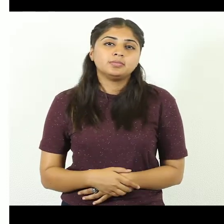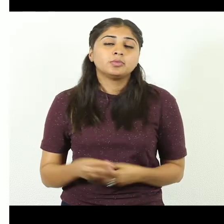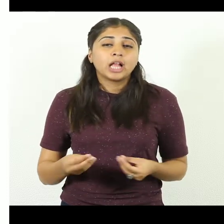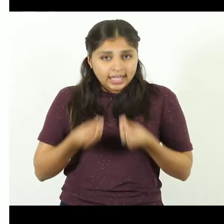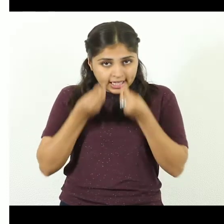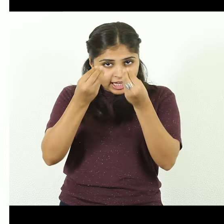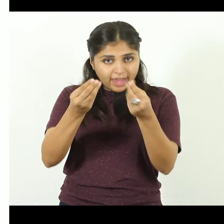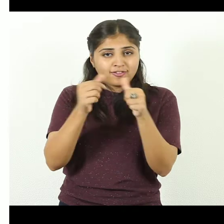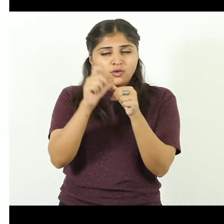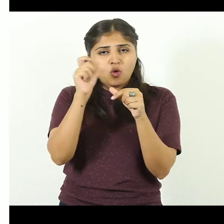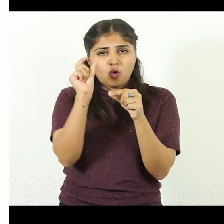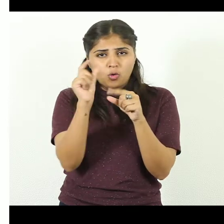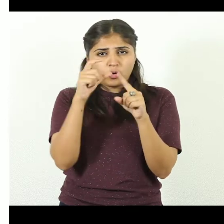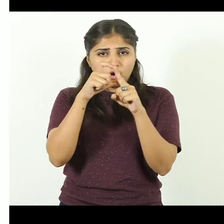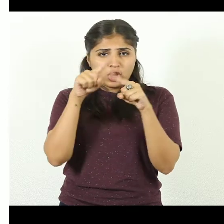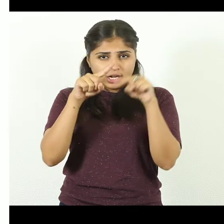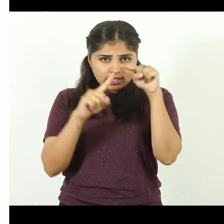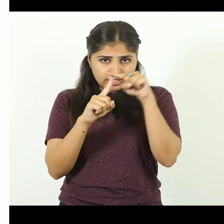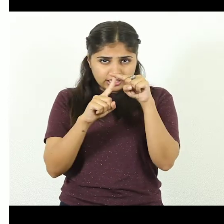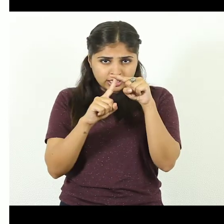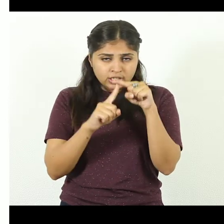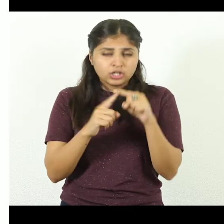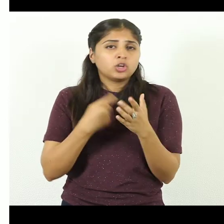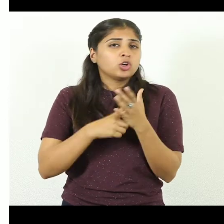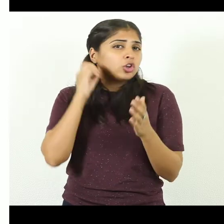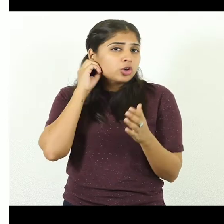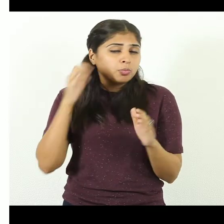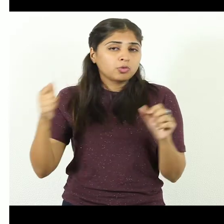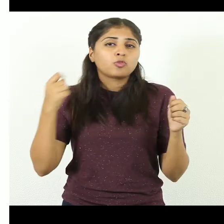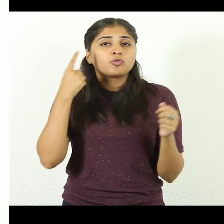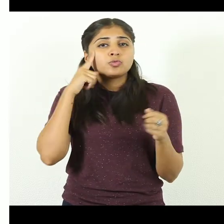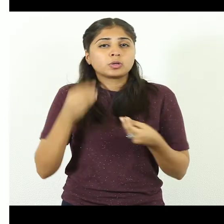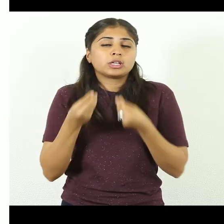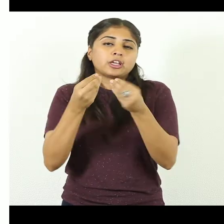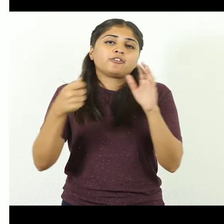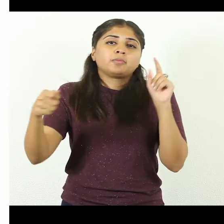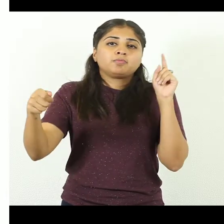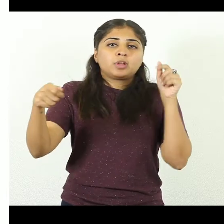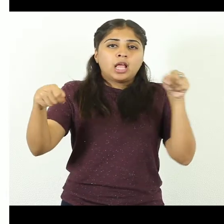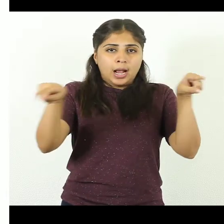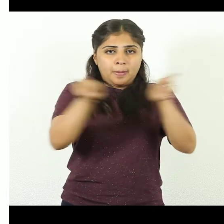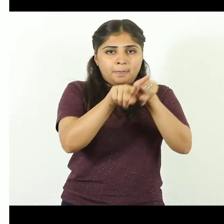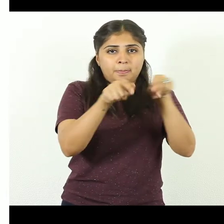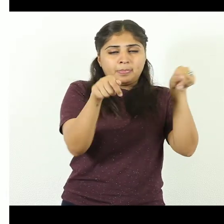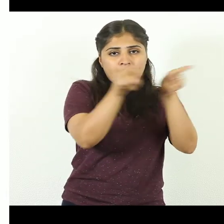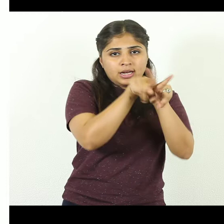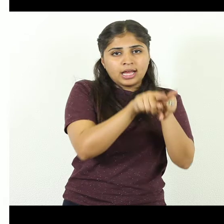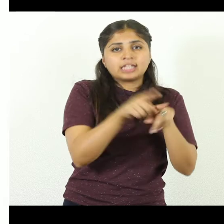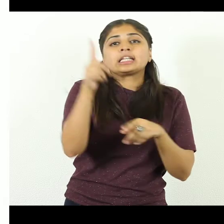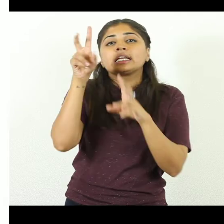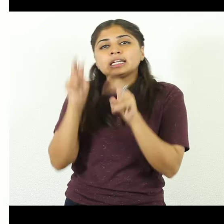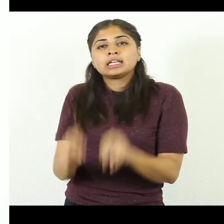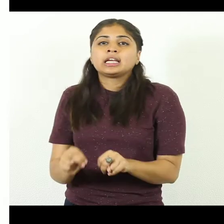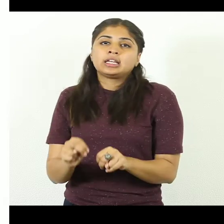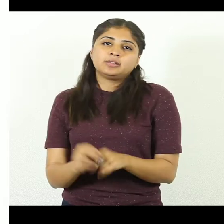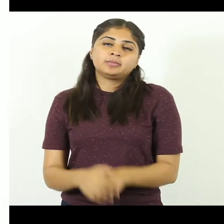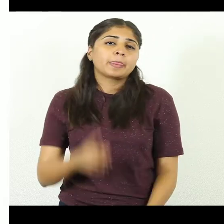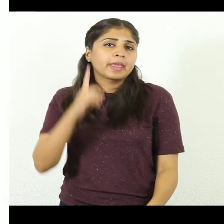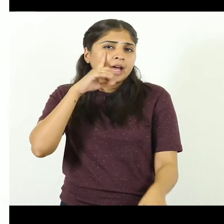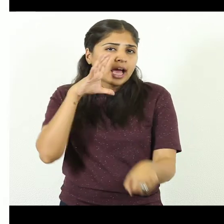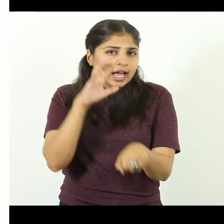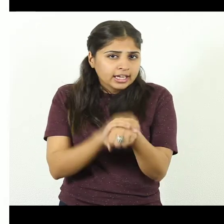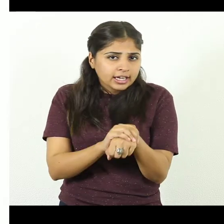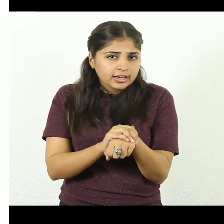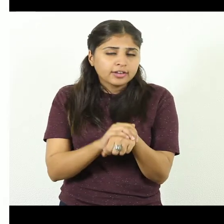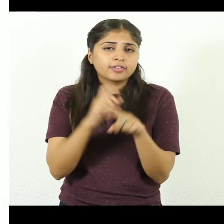Provide audit reports to demonstrate compliance with regulatory requirements. Identify databases